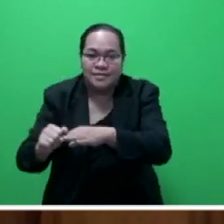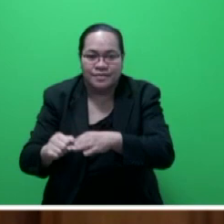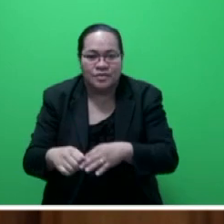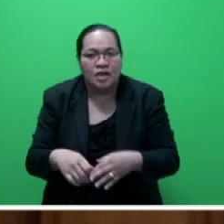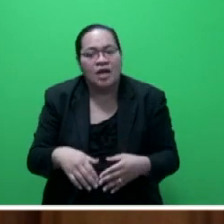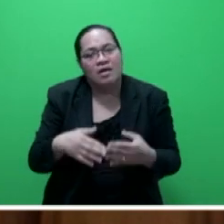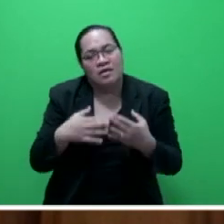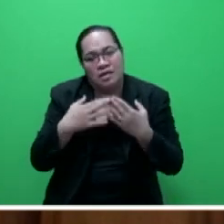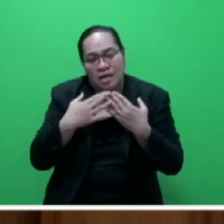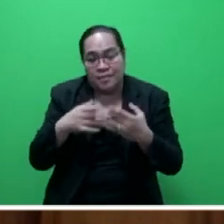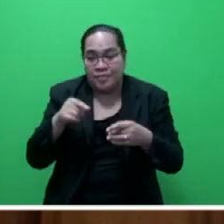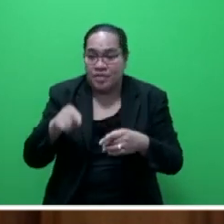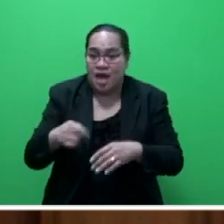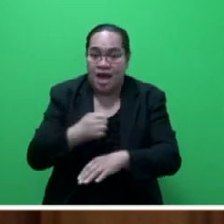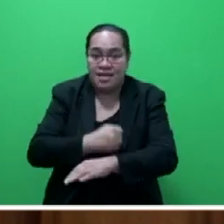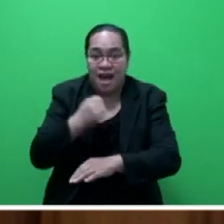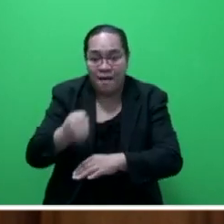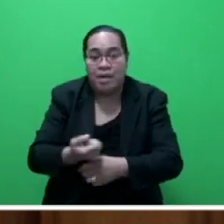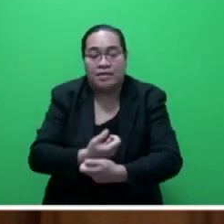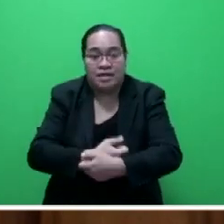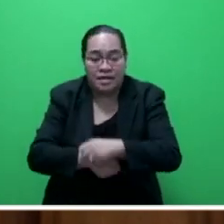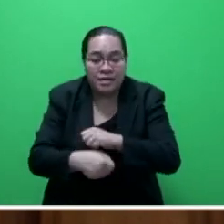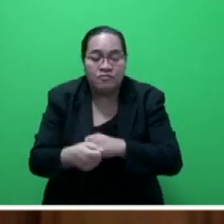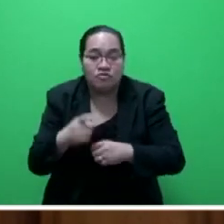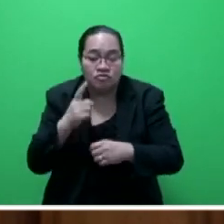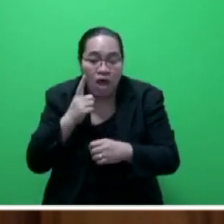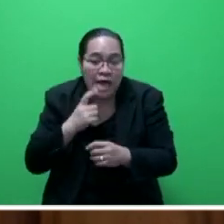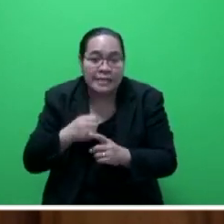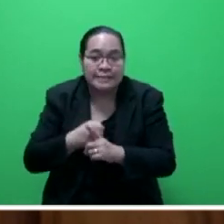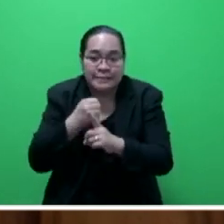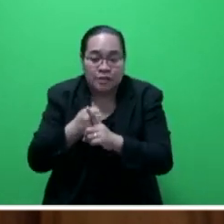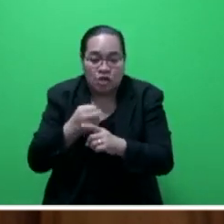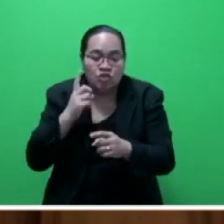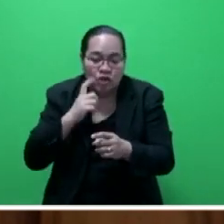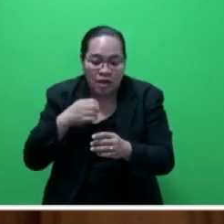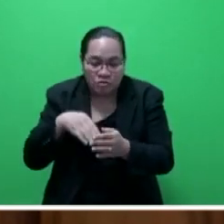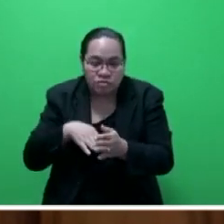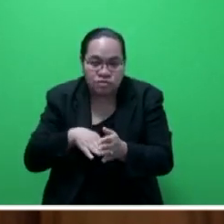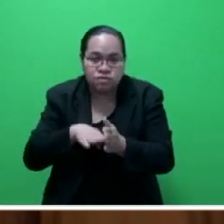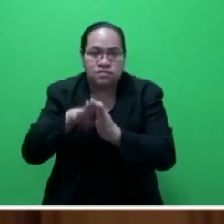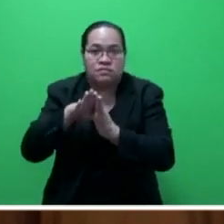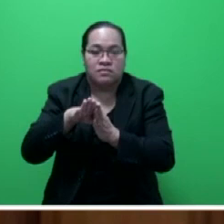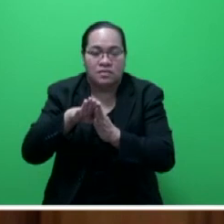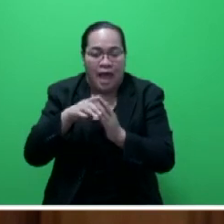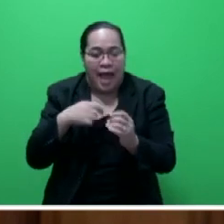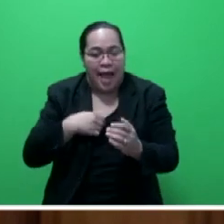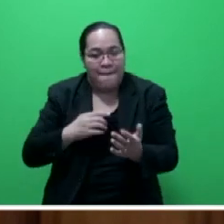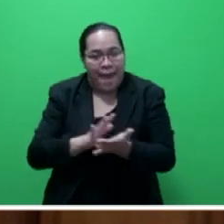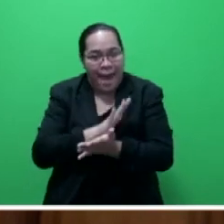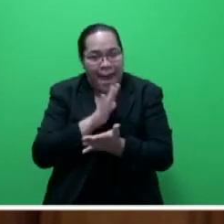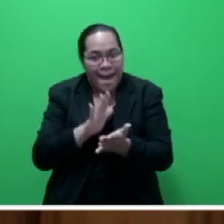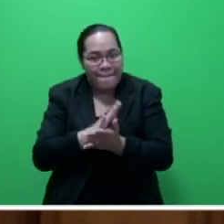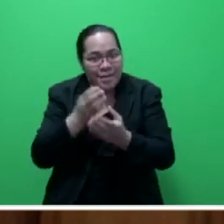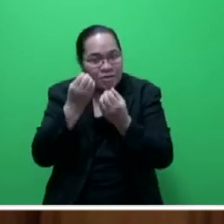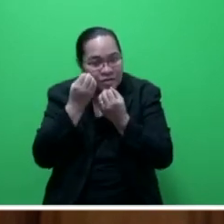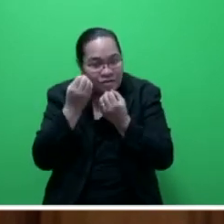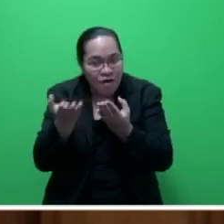efforts to revive the forestry sector are not done in isolation. I'm happy to